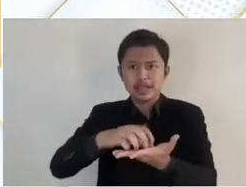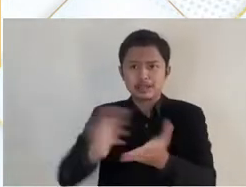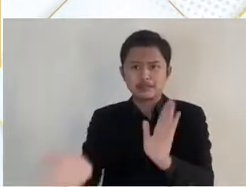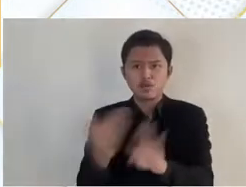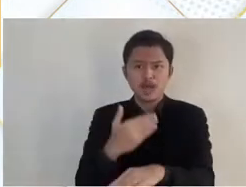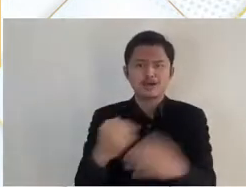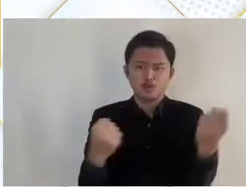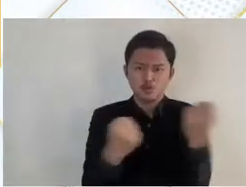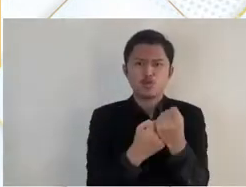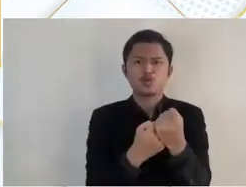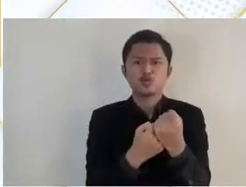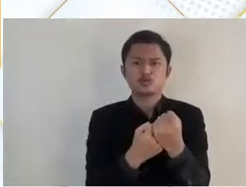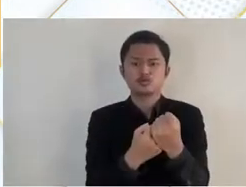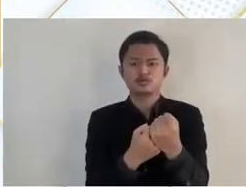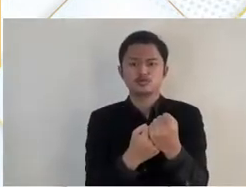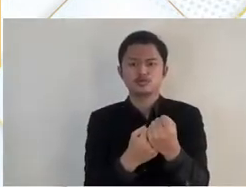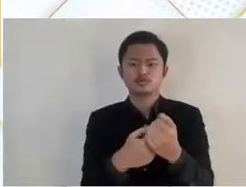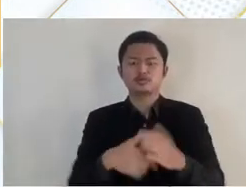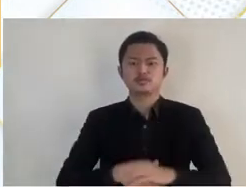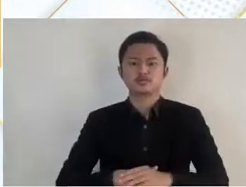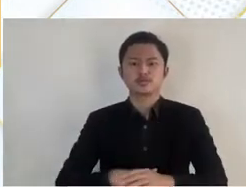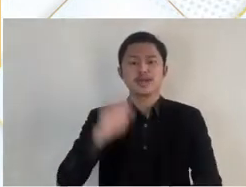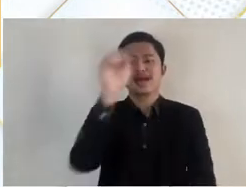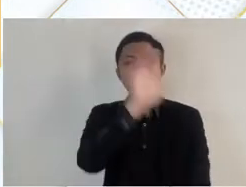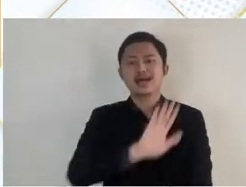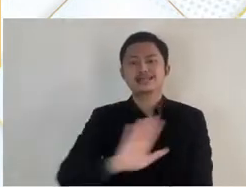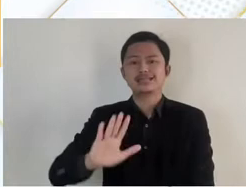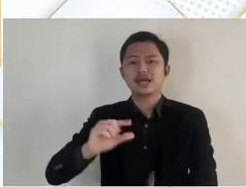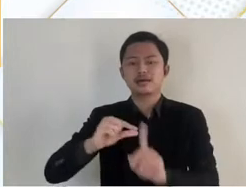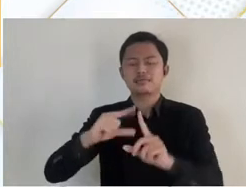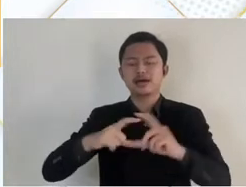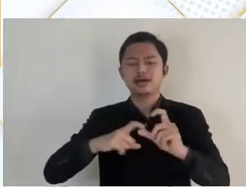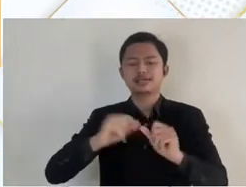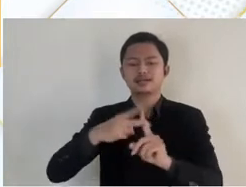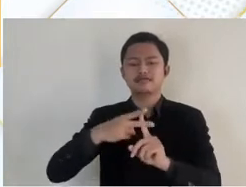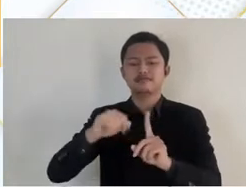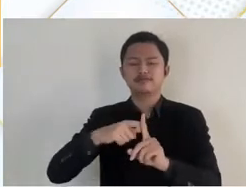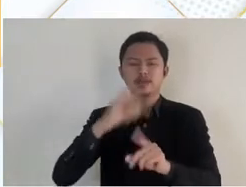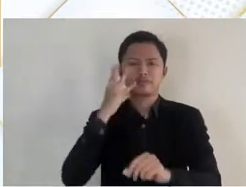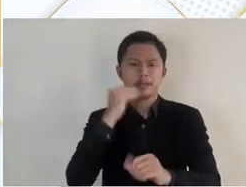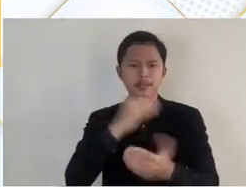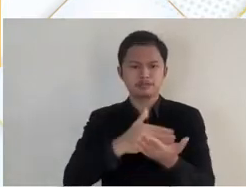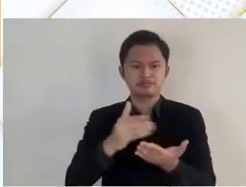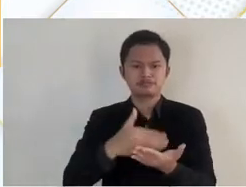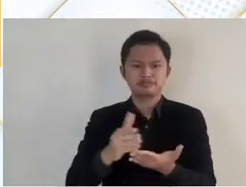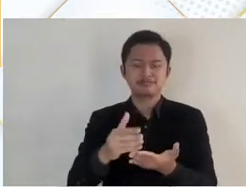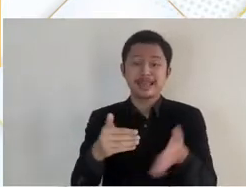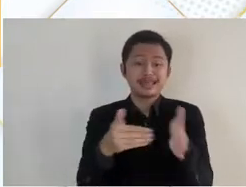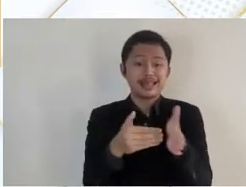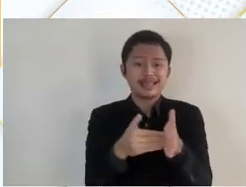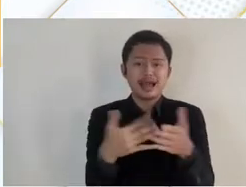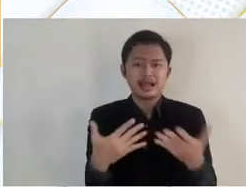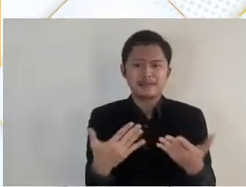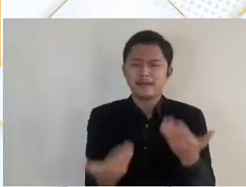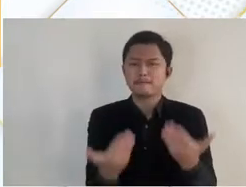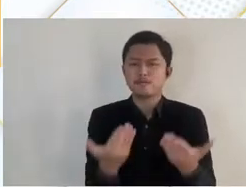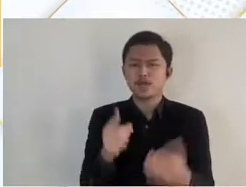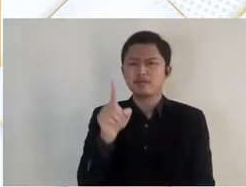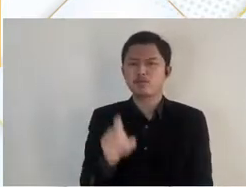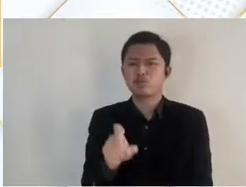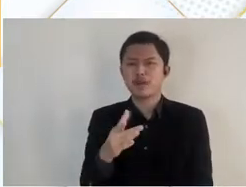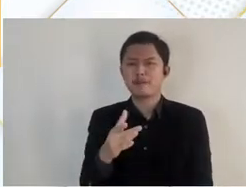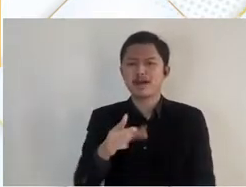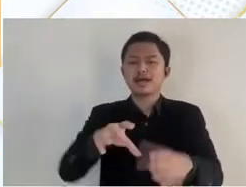and sharing the Asia Pacific's experiences and lessons. Some of the challenges will require working with partners in the